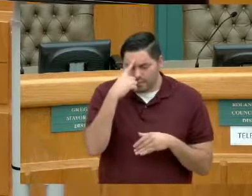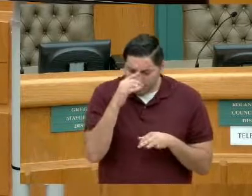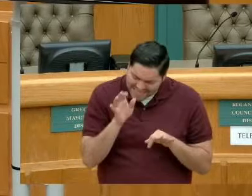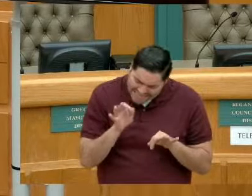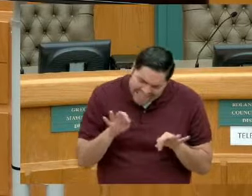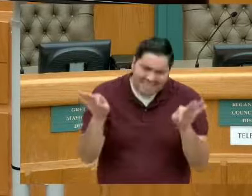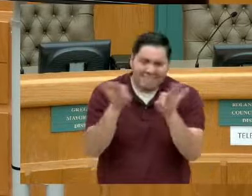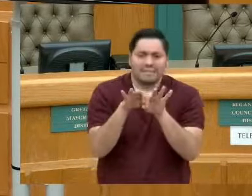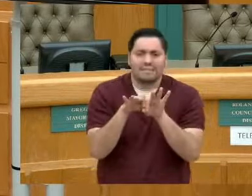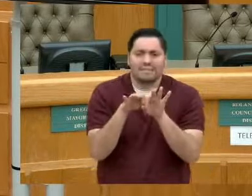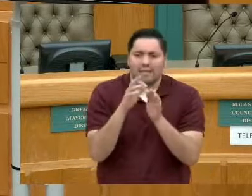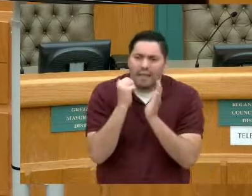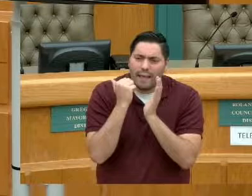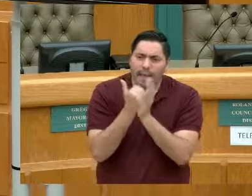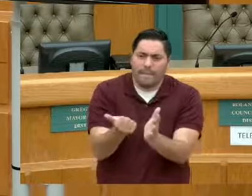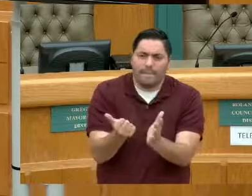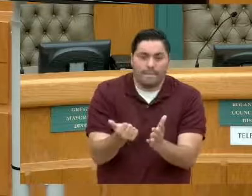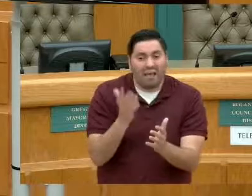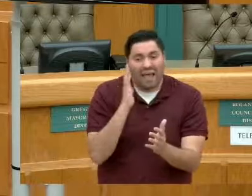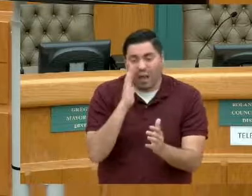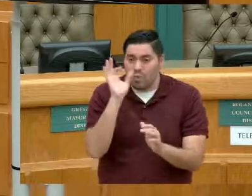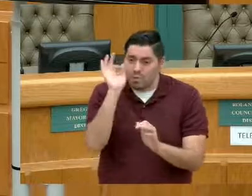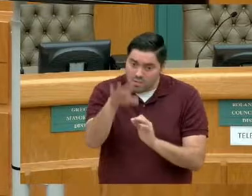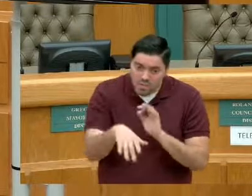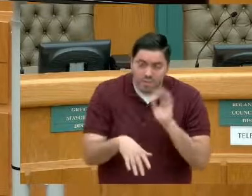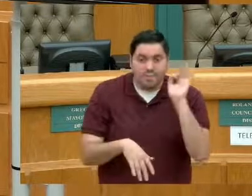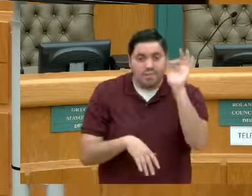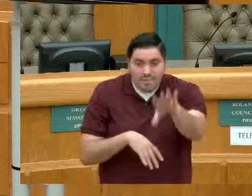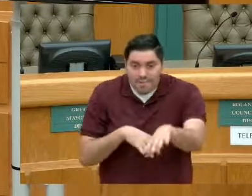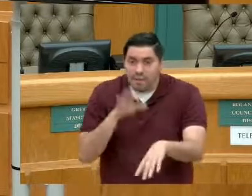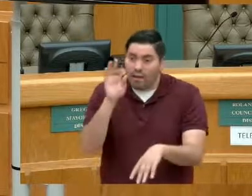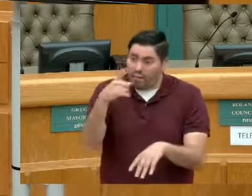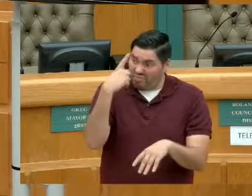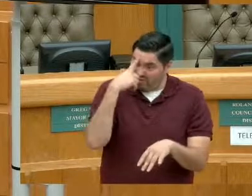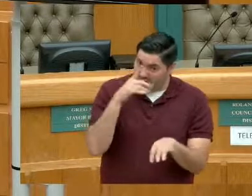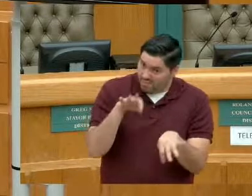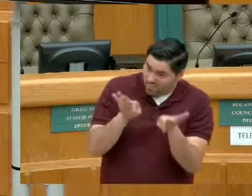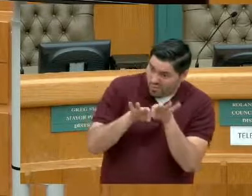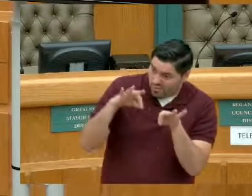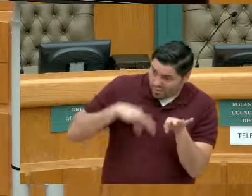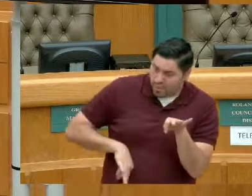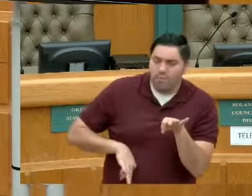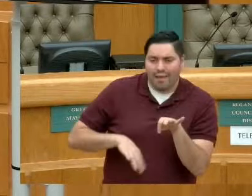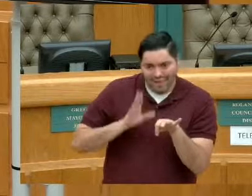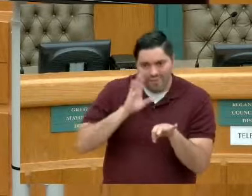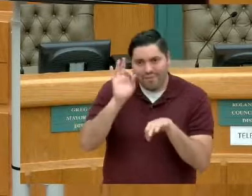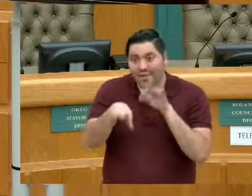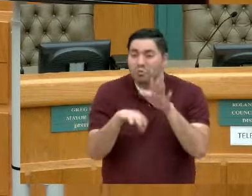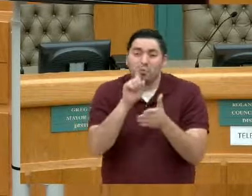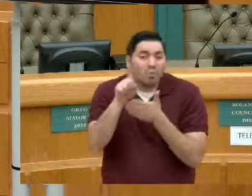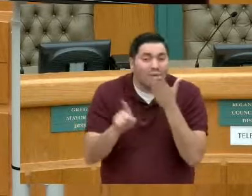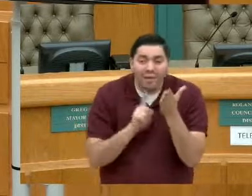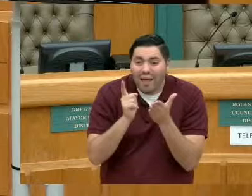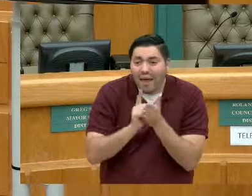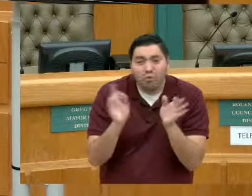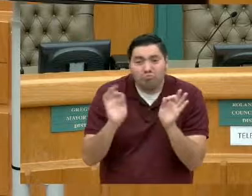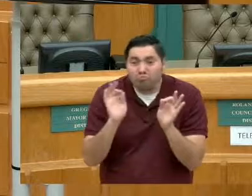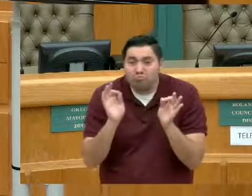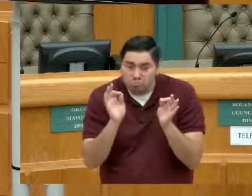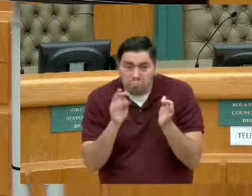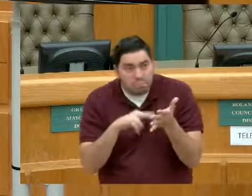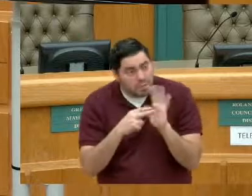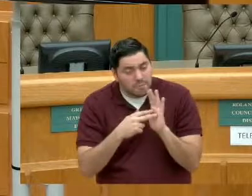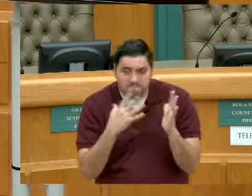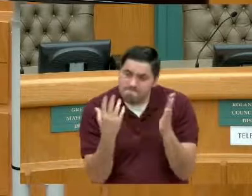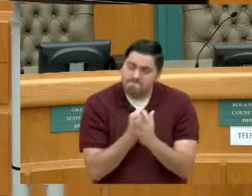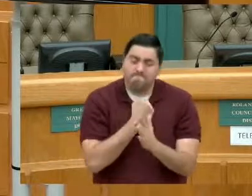that we help ourselves. So I'm going to keep giving you and feeding information where I think it's valuable. I think this 1 hour webinar will do you good. So